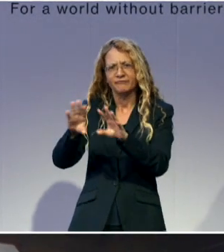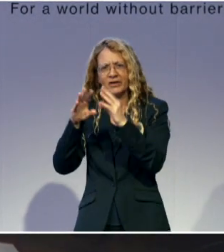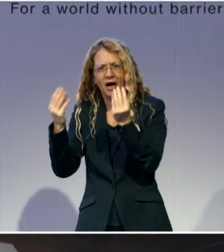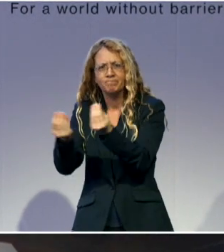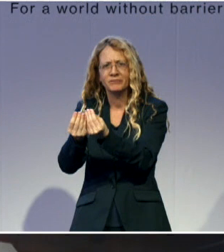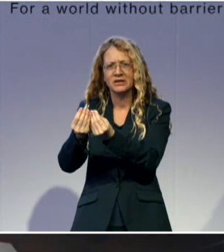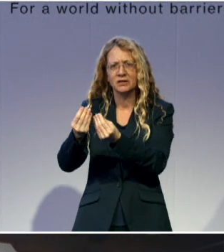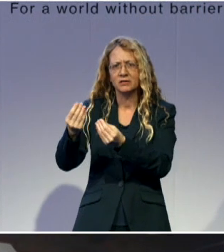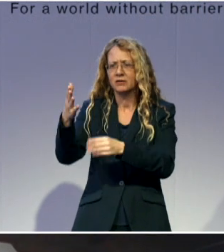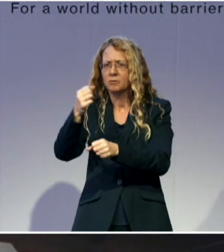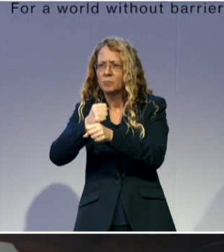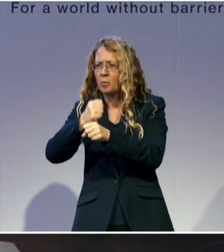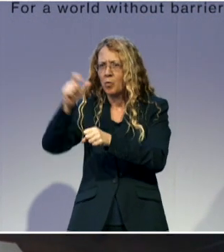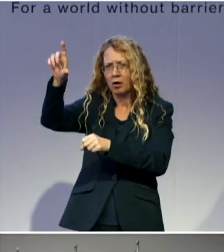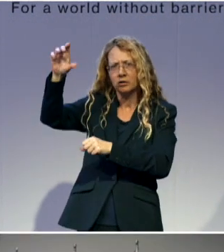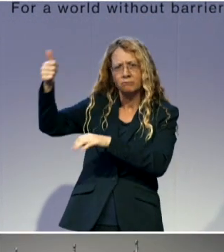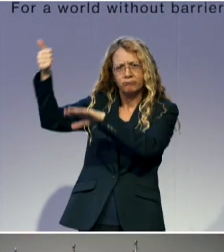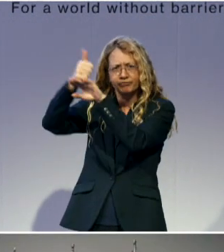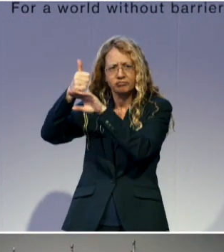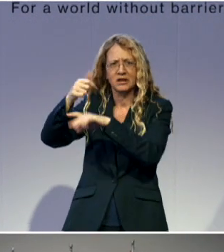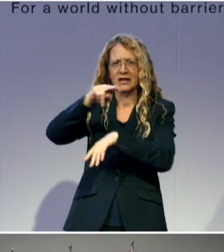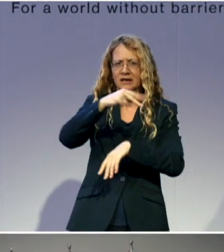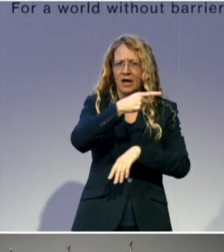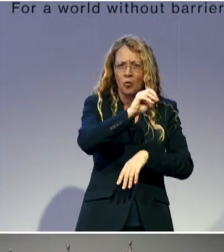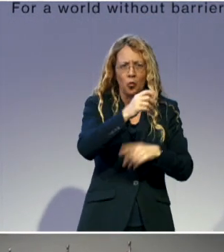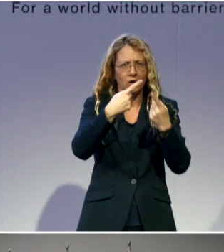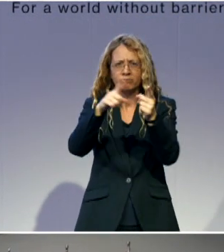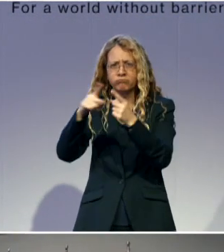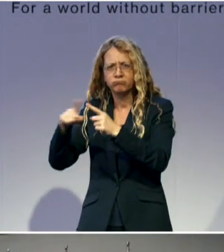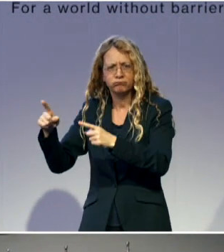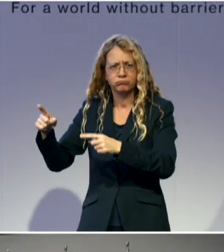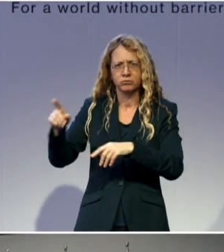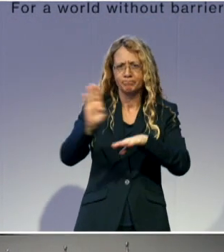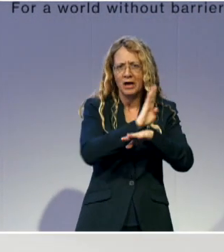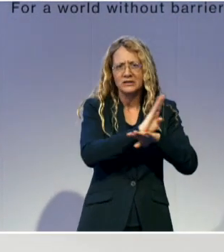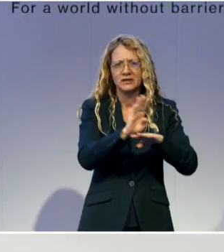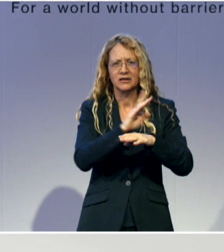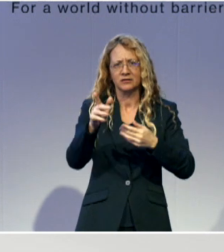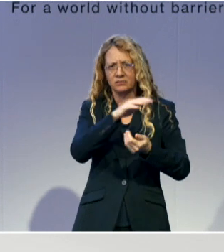and influence changes in government disability policies.